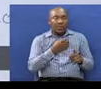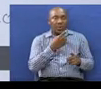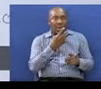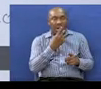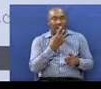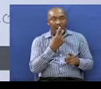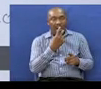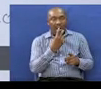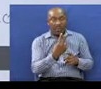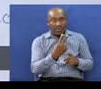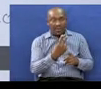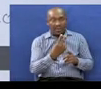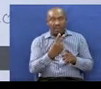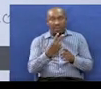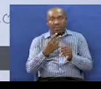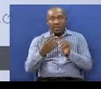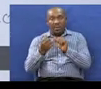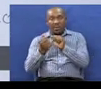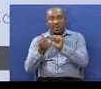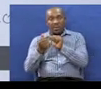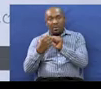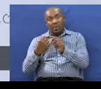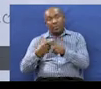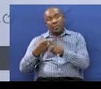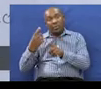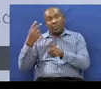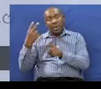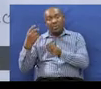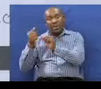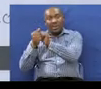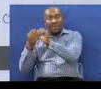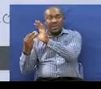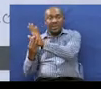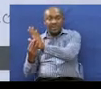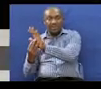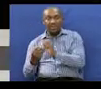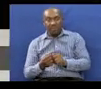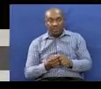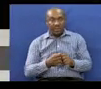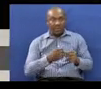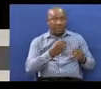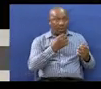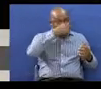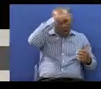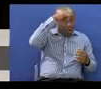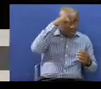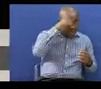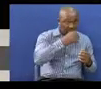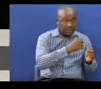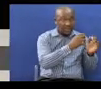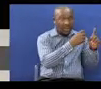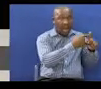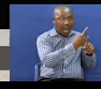degrees centigrade. So the boiling point is negative 183. The freezing point of oxygen